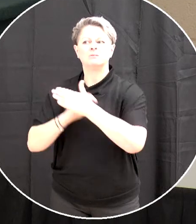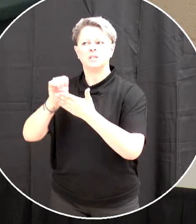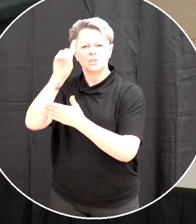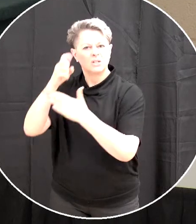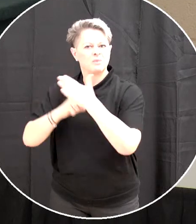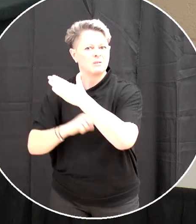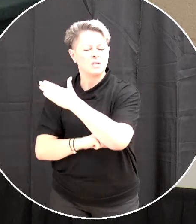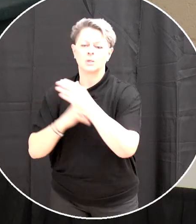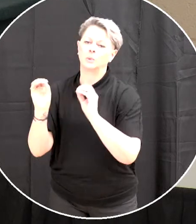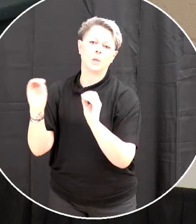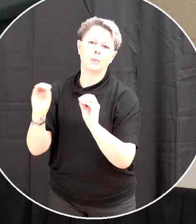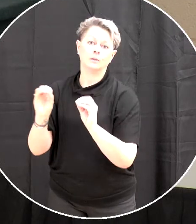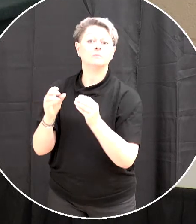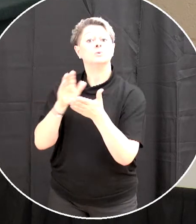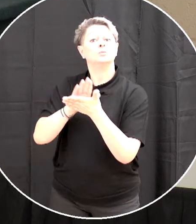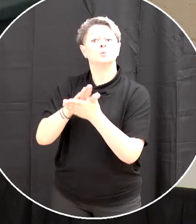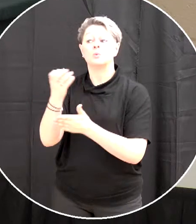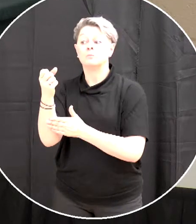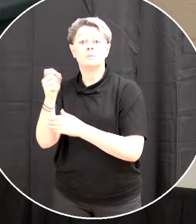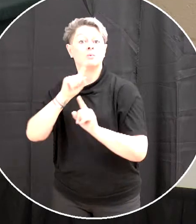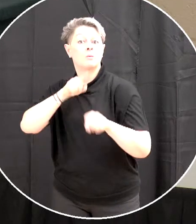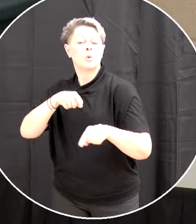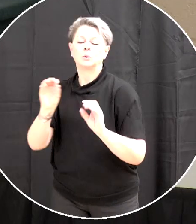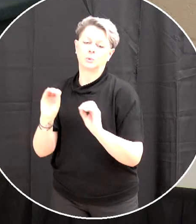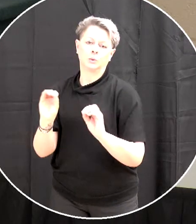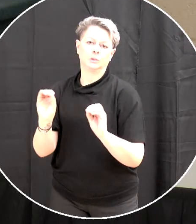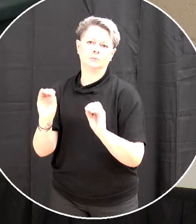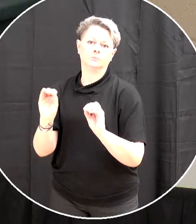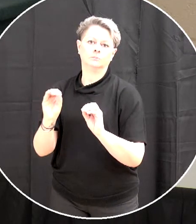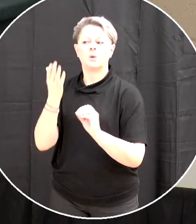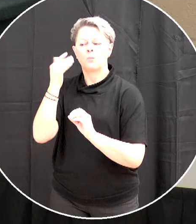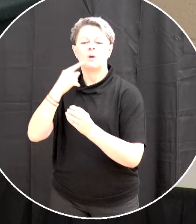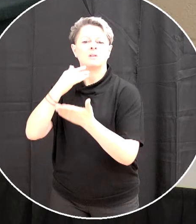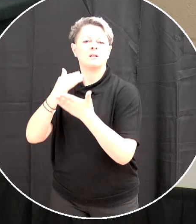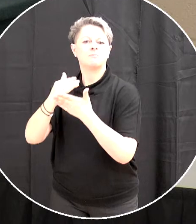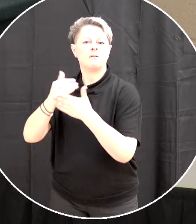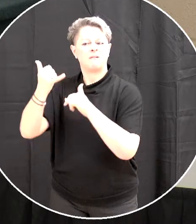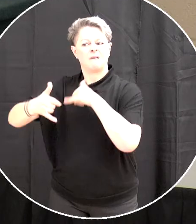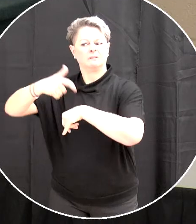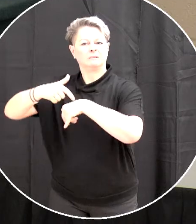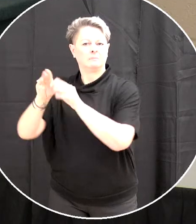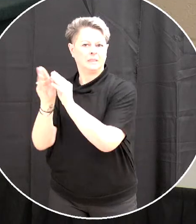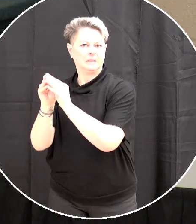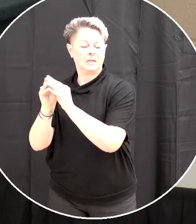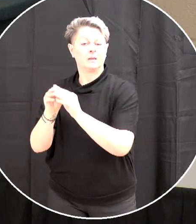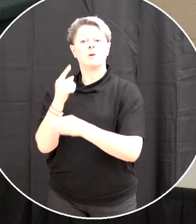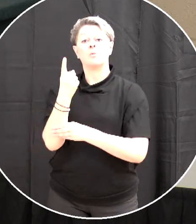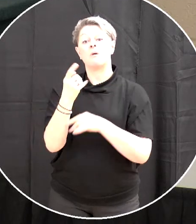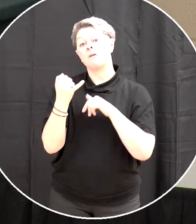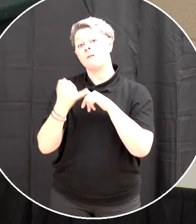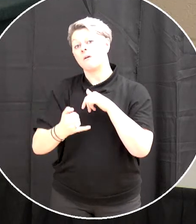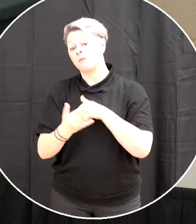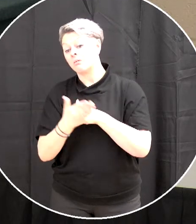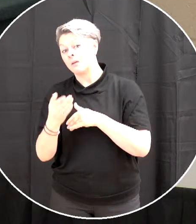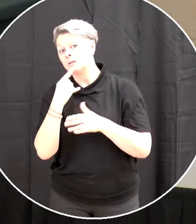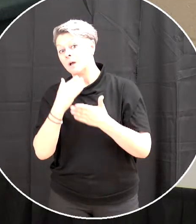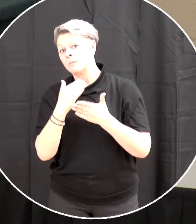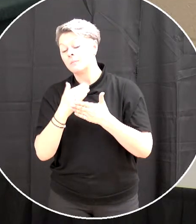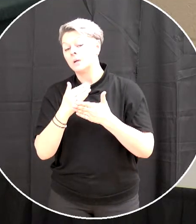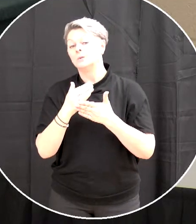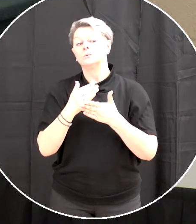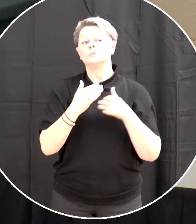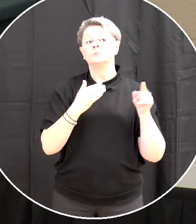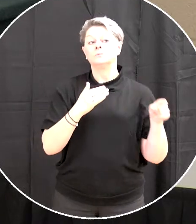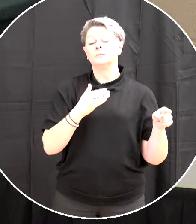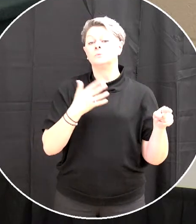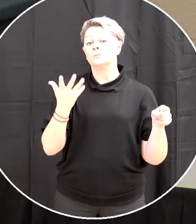foundation, or the school milk report was tabled at the last meeting. So we do have one item that is that was raised by a trustee,